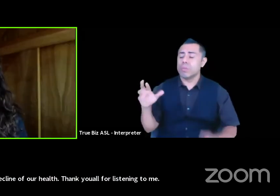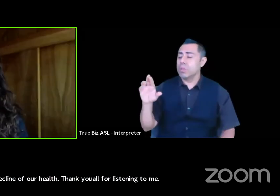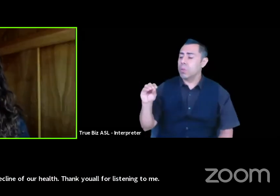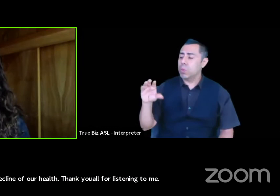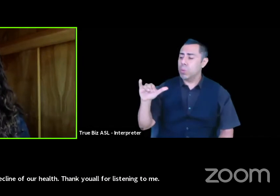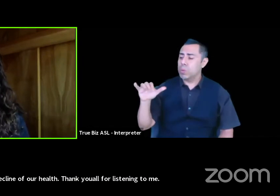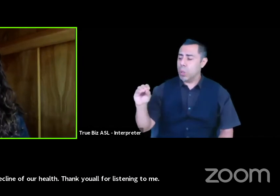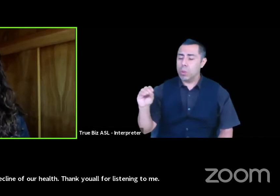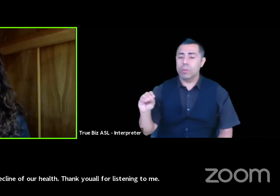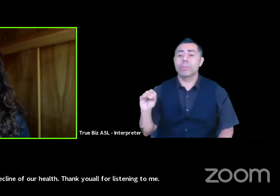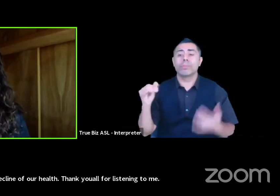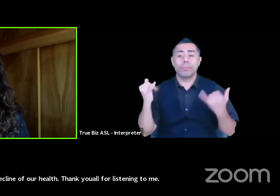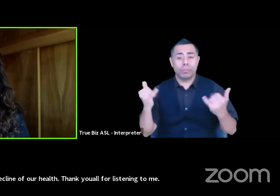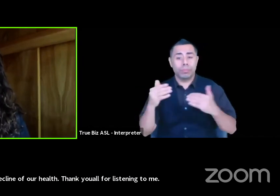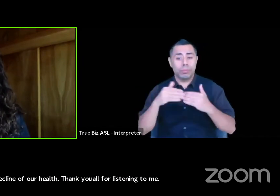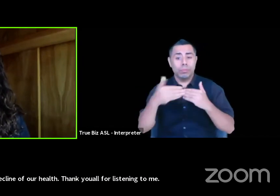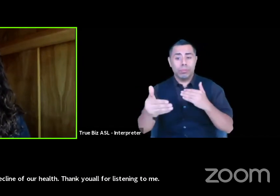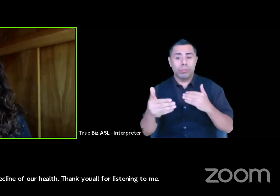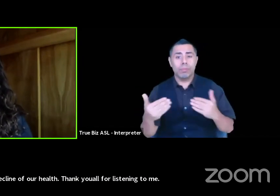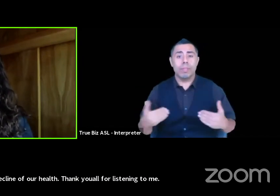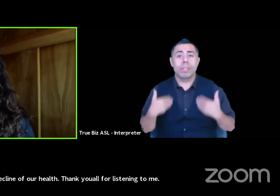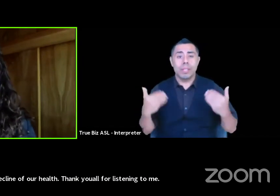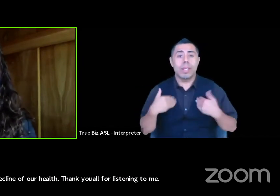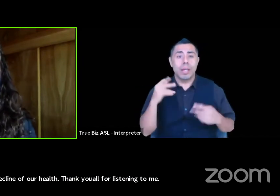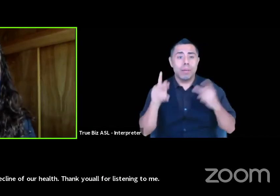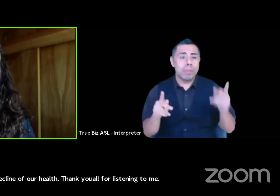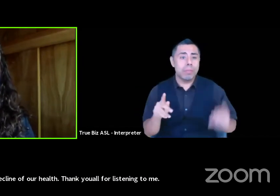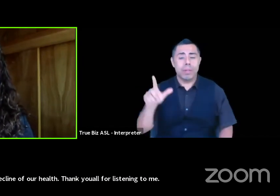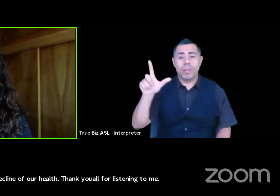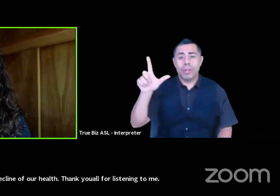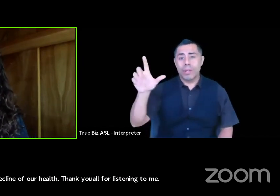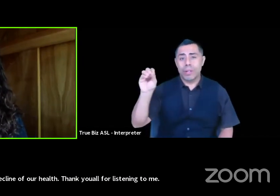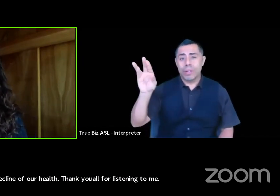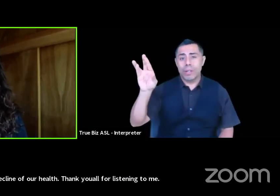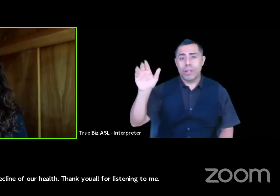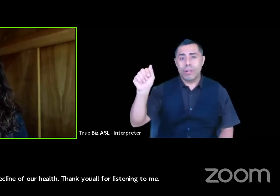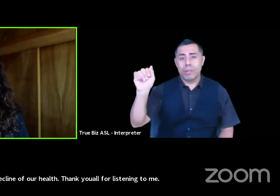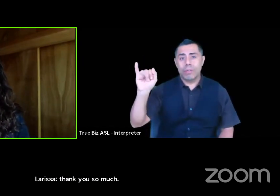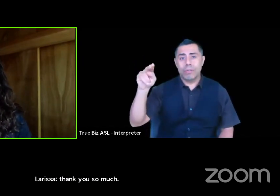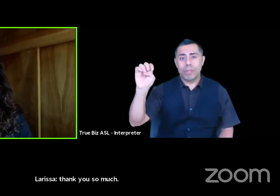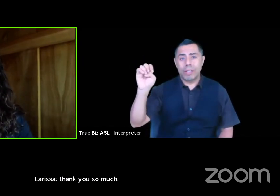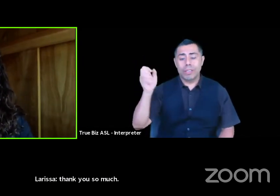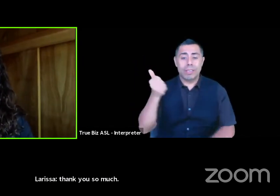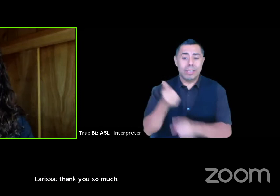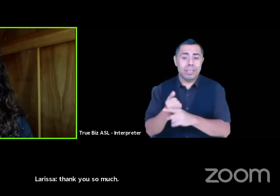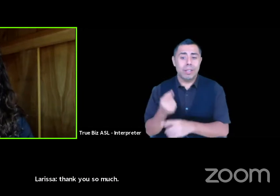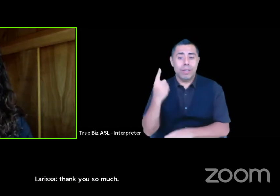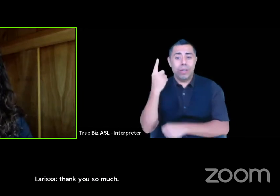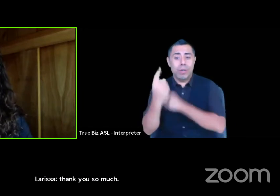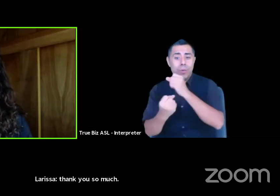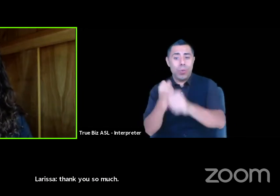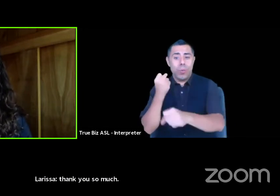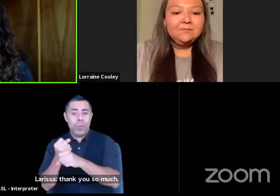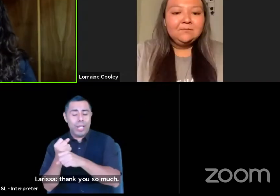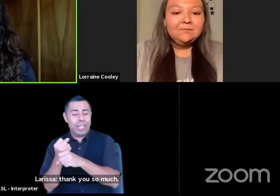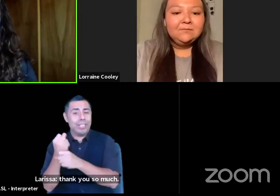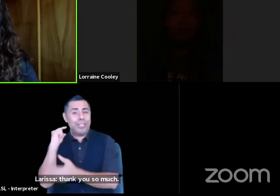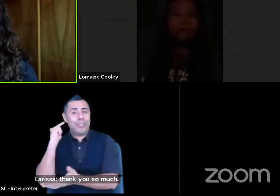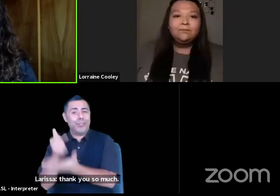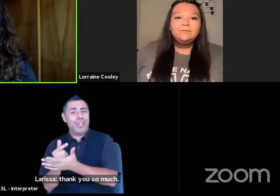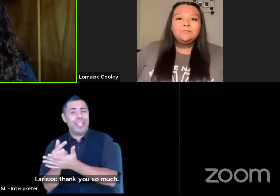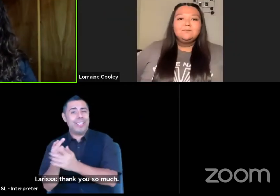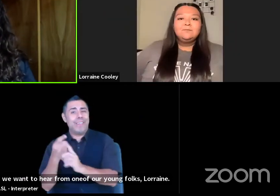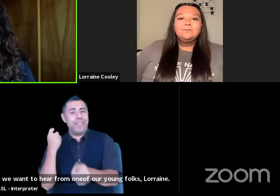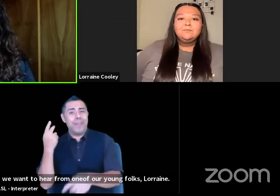Next we want to hear from one of our young folks, Lorraine. Lorraine is only a year out of high school, but she is an activist with many years